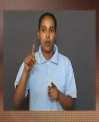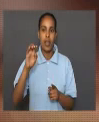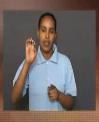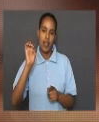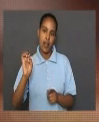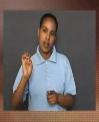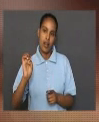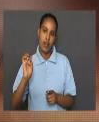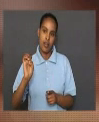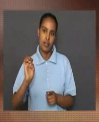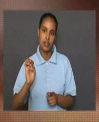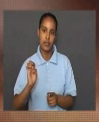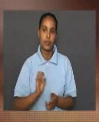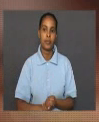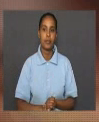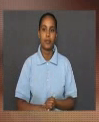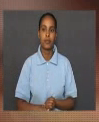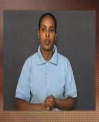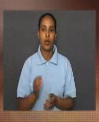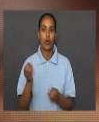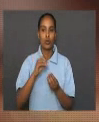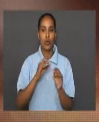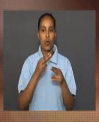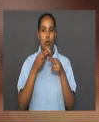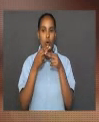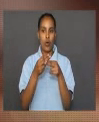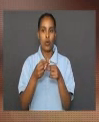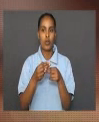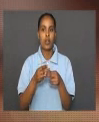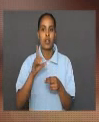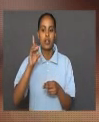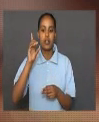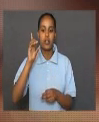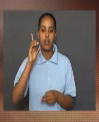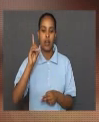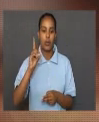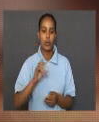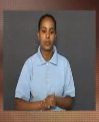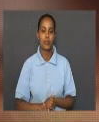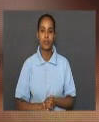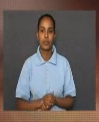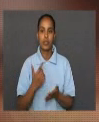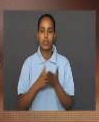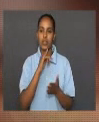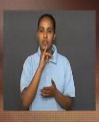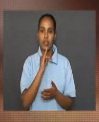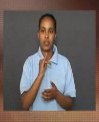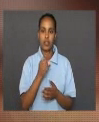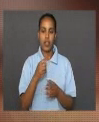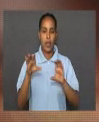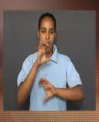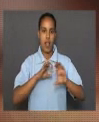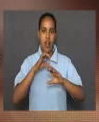polyethylene terephthalate, also called Dacron. This is the